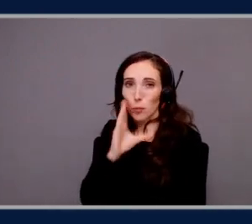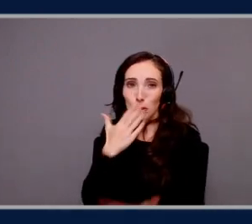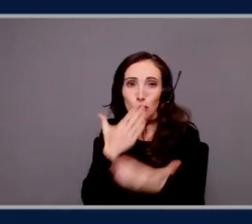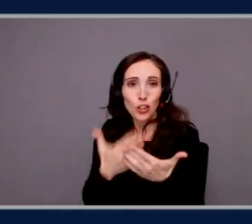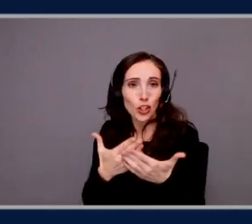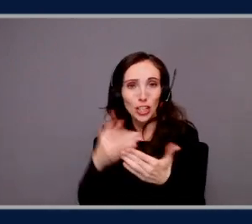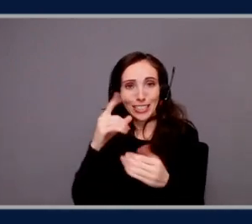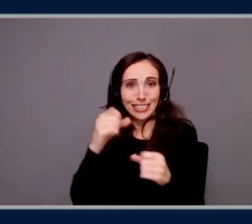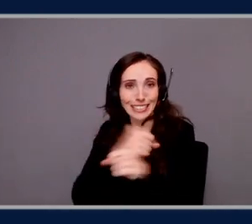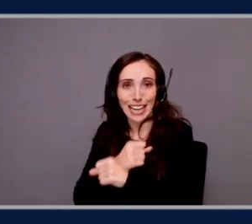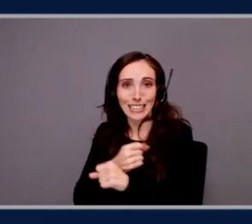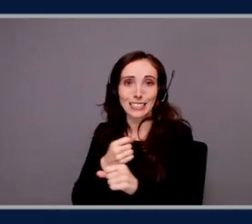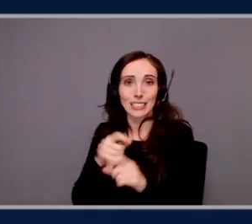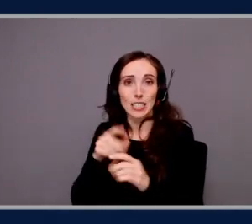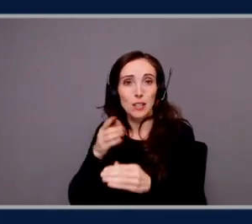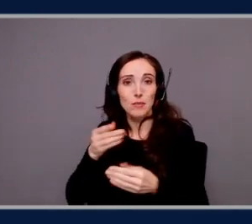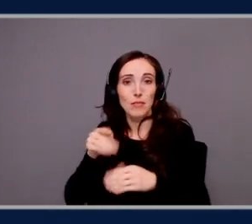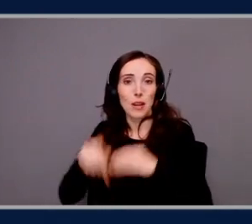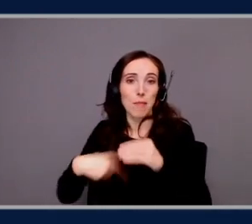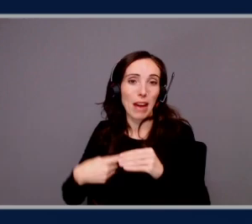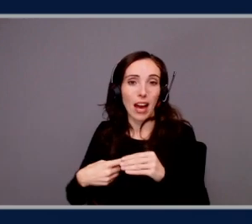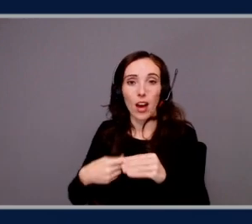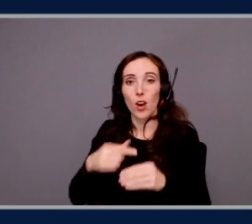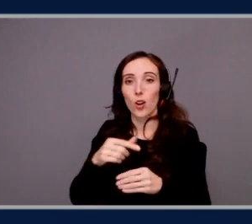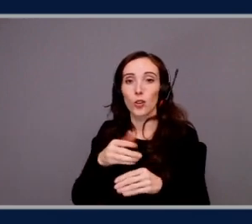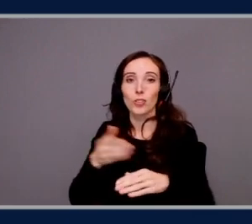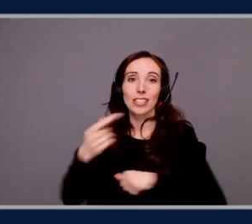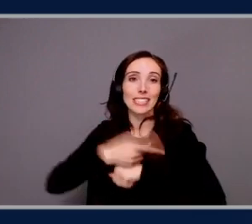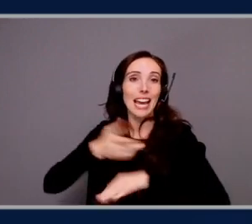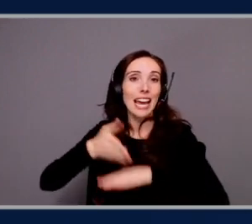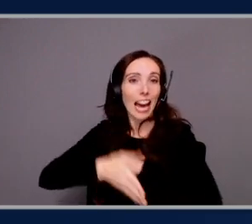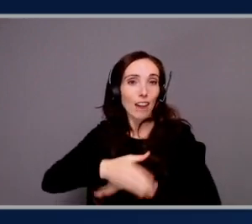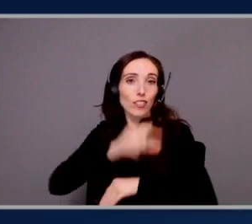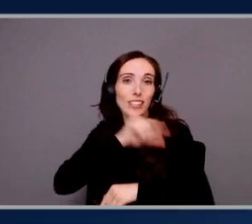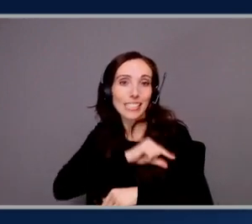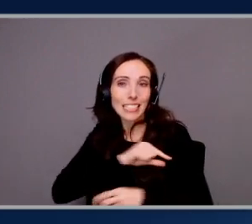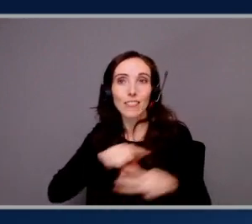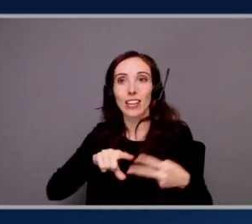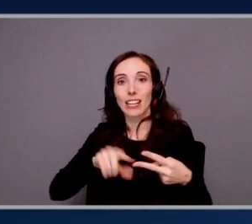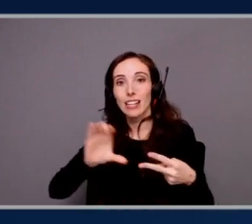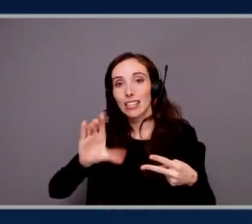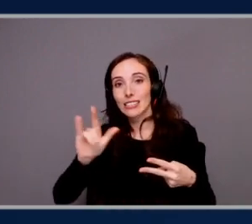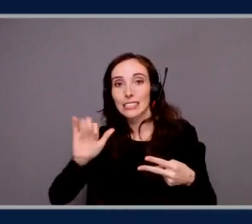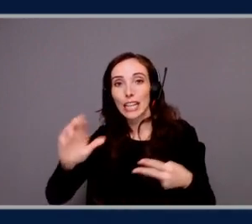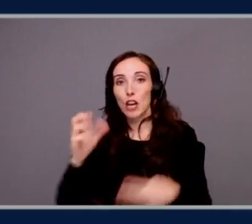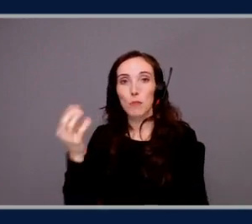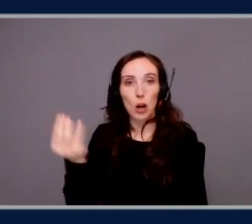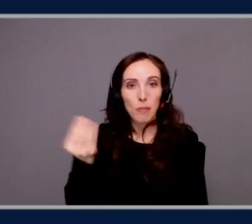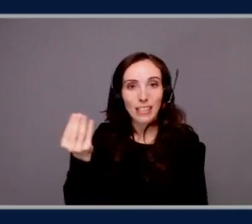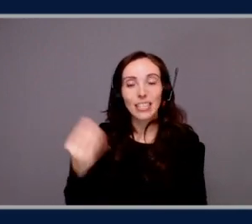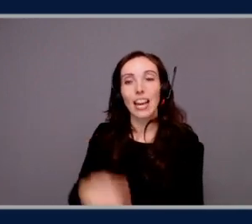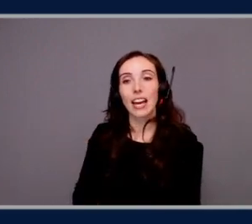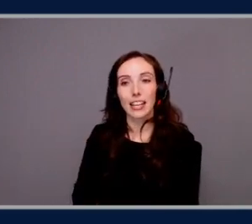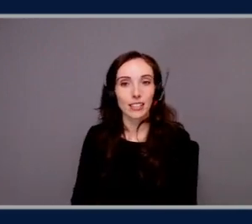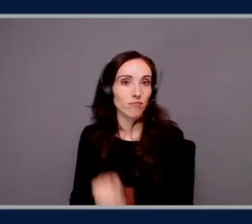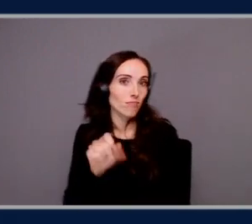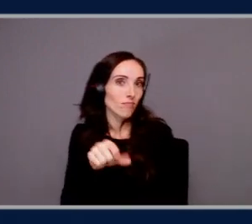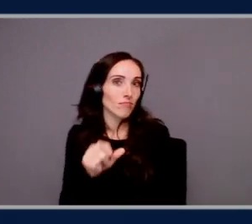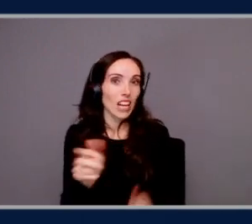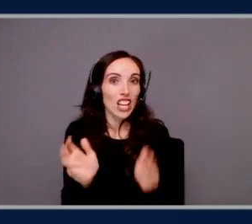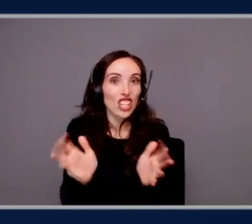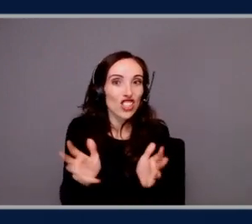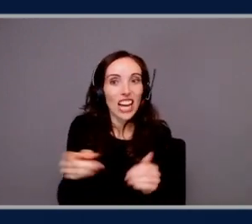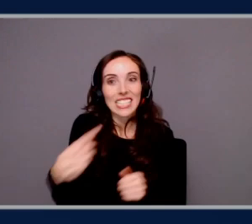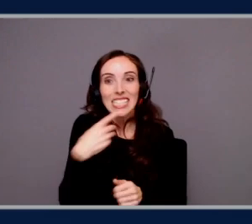after Thanksgiving and Yeah. Cyber Monday as well. There'll be some Oh, yeah, pretty that's amazing fun. stats to come out. We gotta Gary, wrap. the chat is saying that's confidence